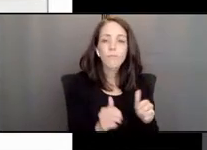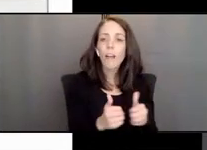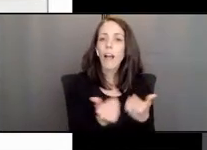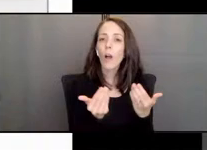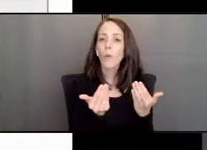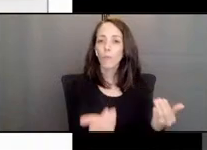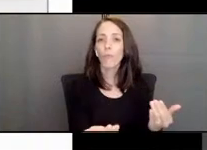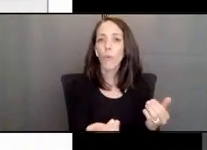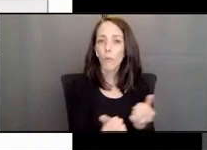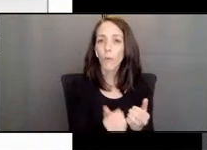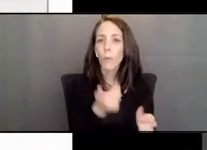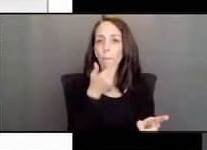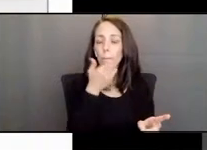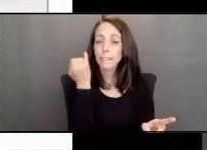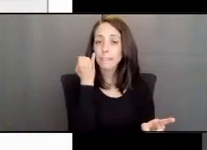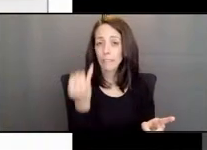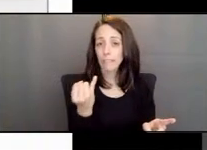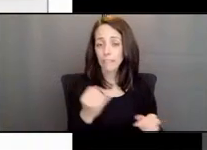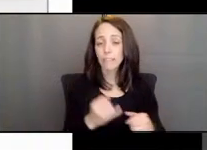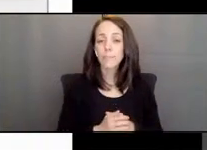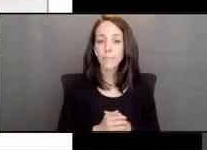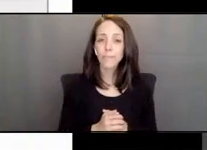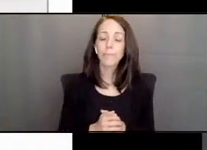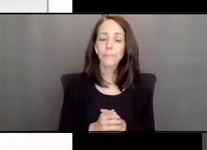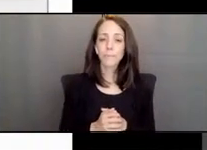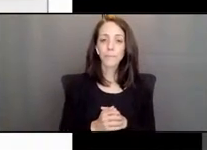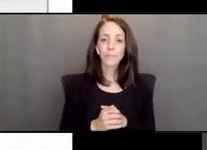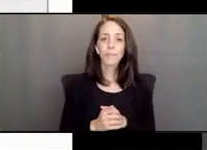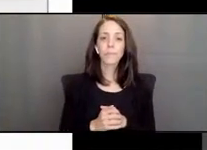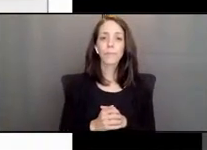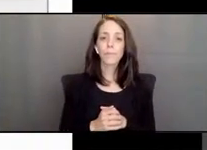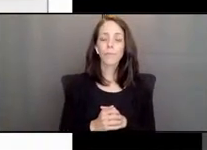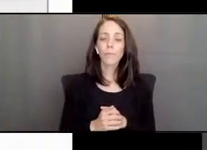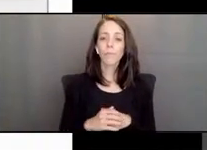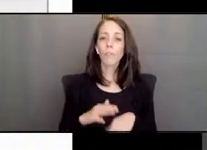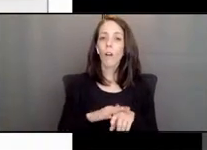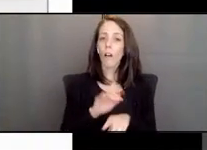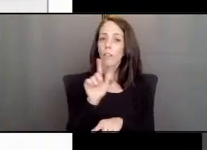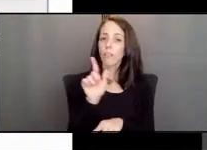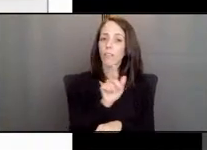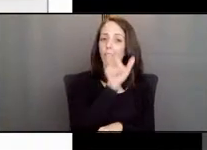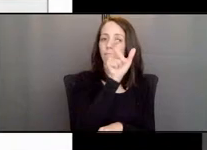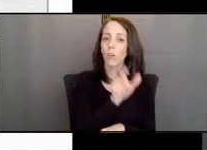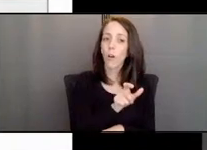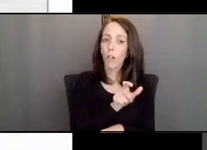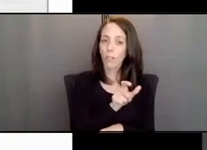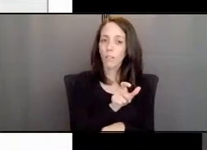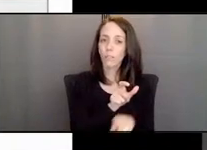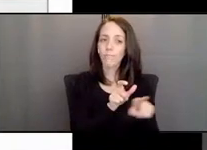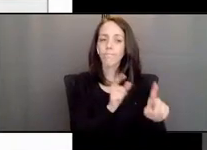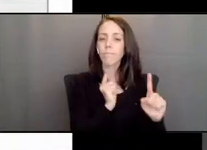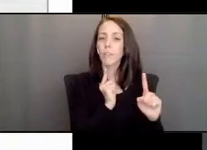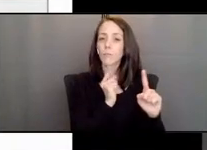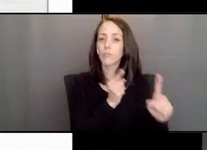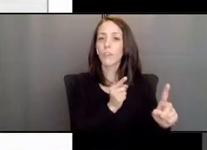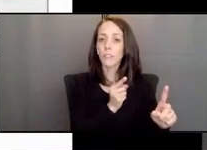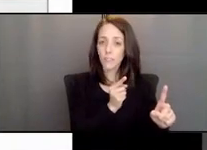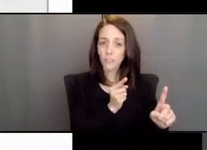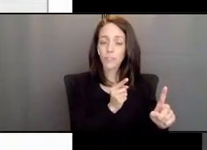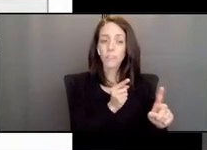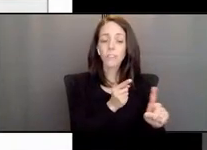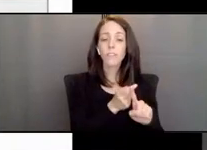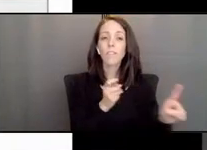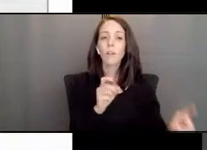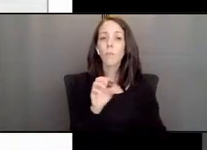with the critical work. I'm going to begin on the left-hand column. These are objectives that had dedicated OHSU